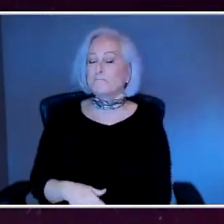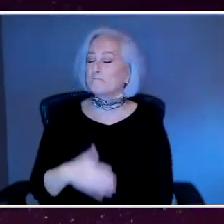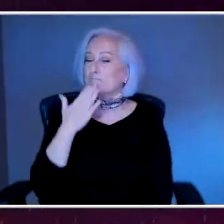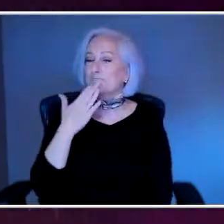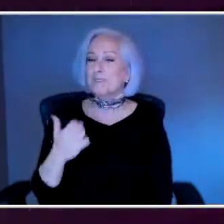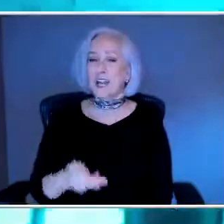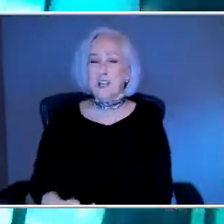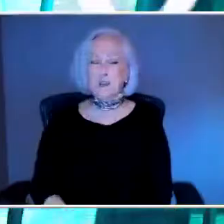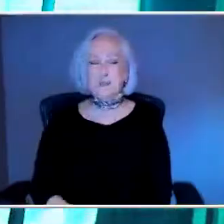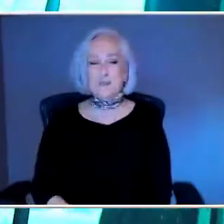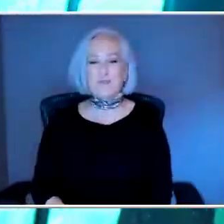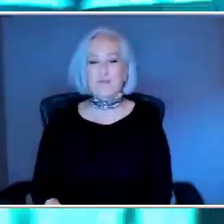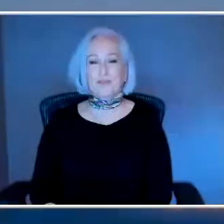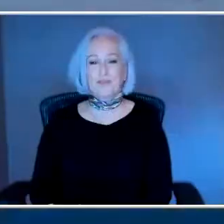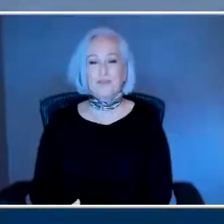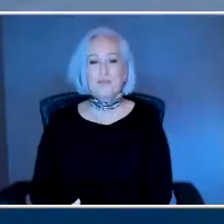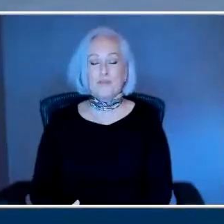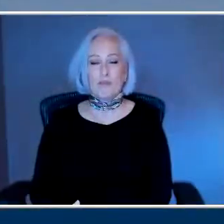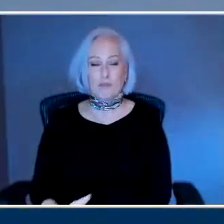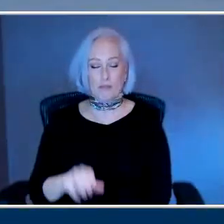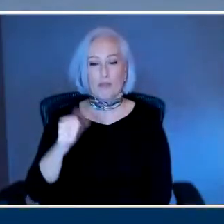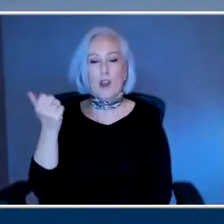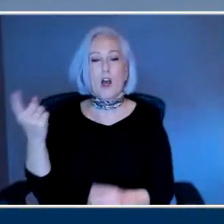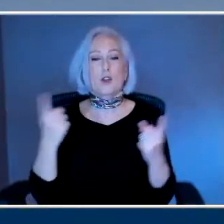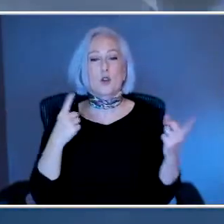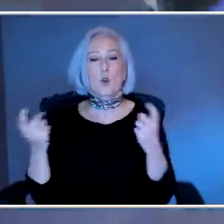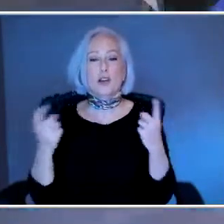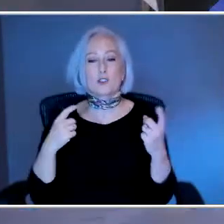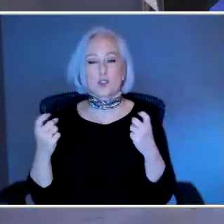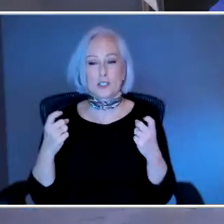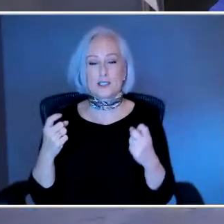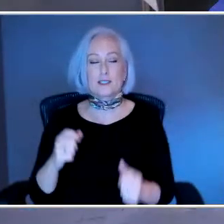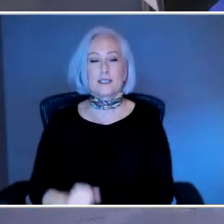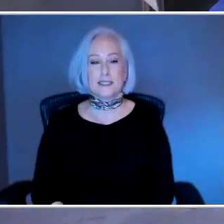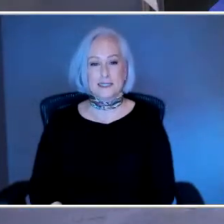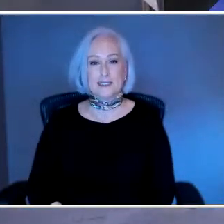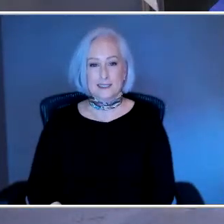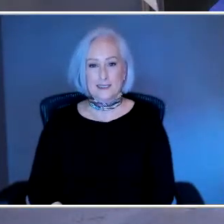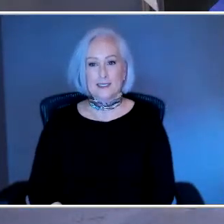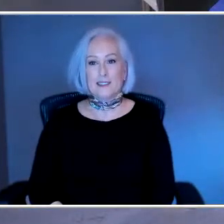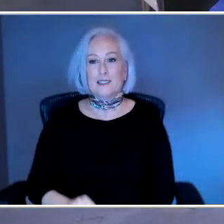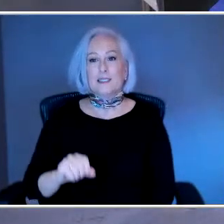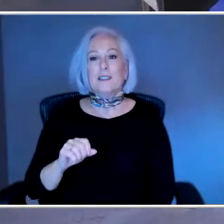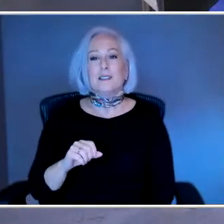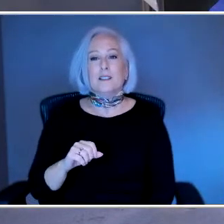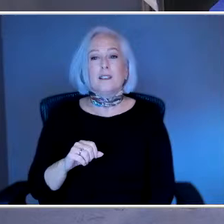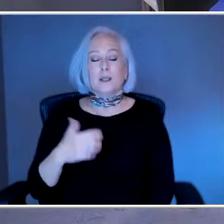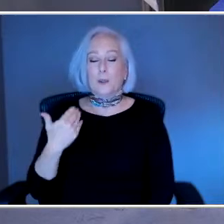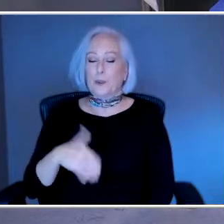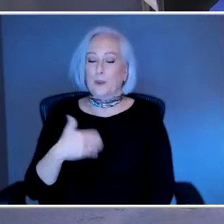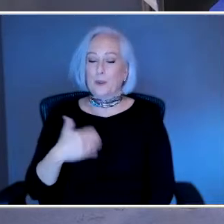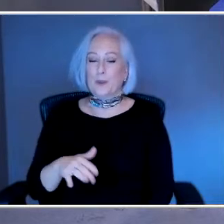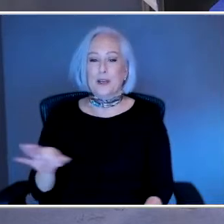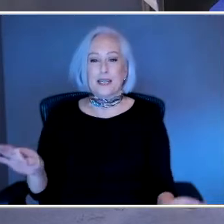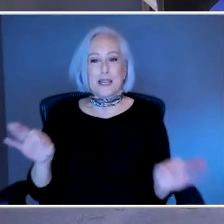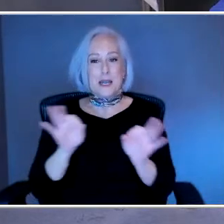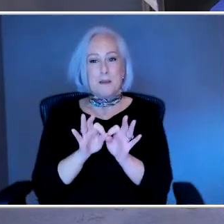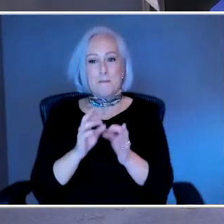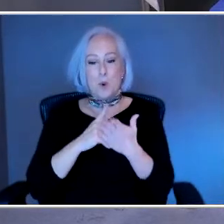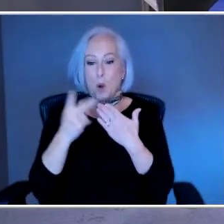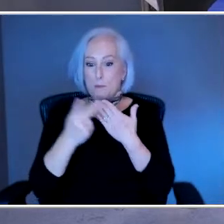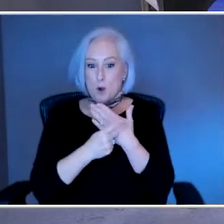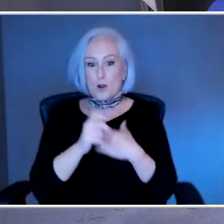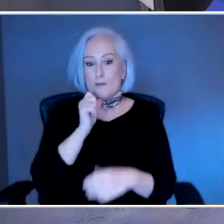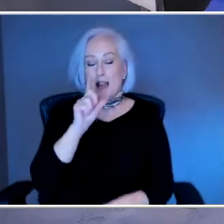other questions from our viewers this morning. And Gene just had a comment. He says, boy, this is such an important program, not just for breast cancer,